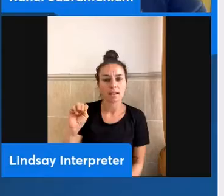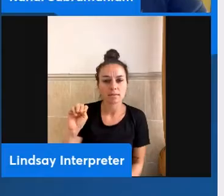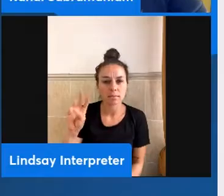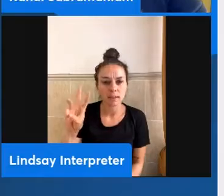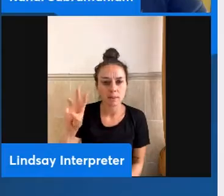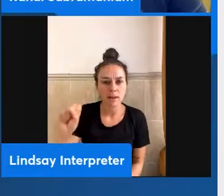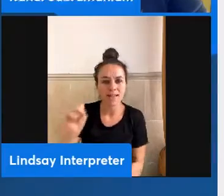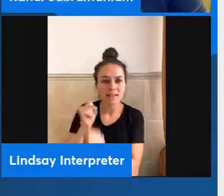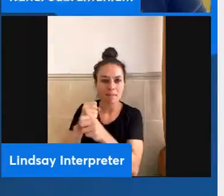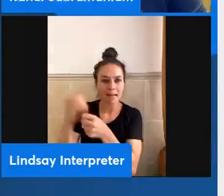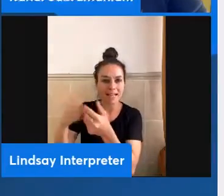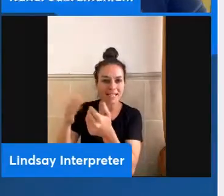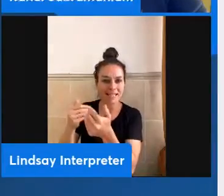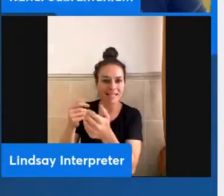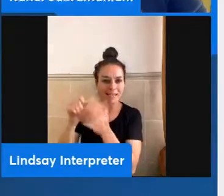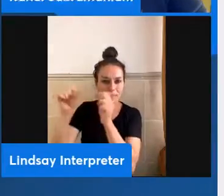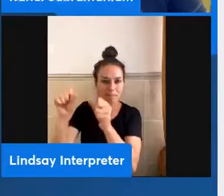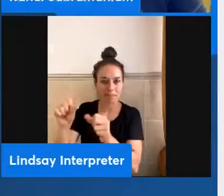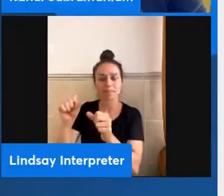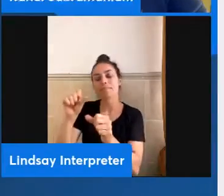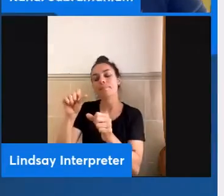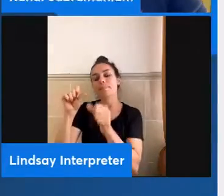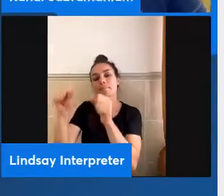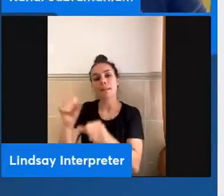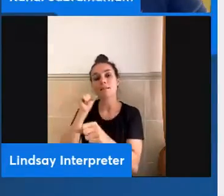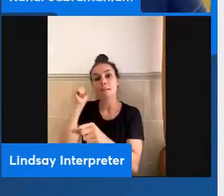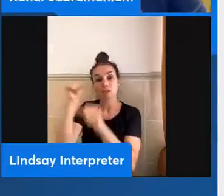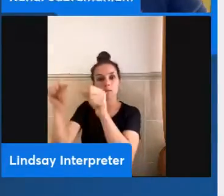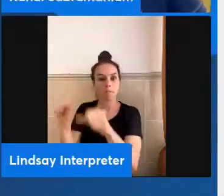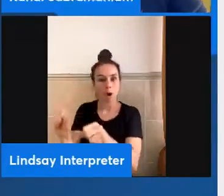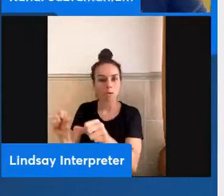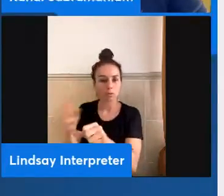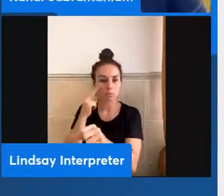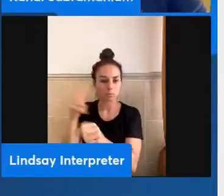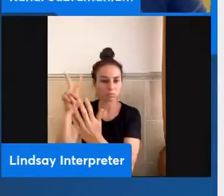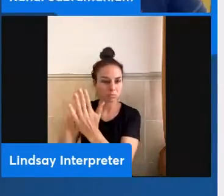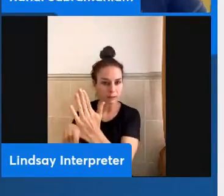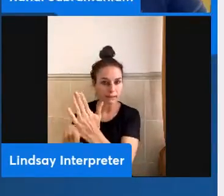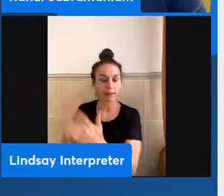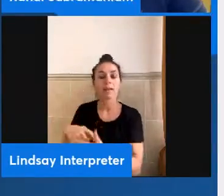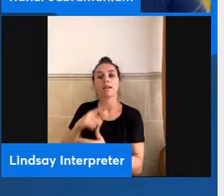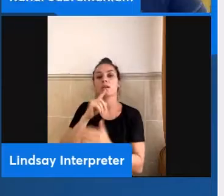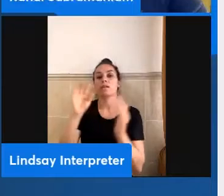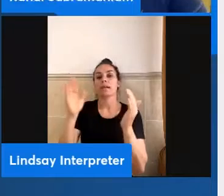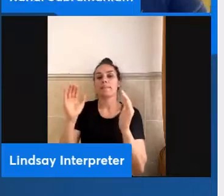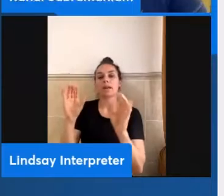page, we posted about it yesterday. So they did compared similar workloads